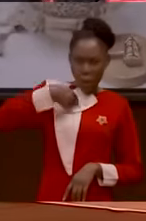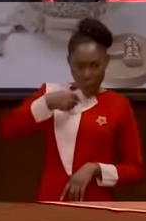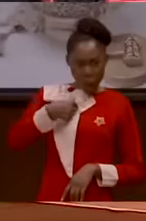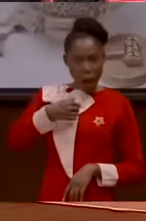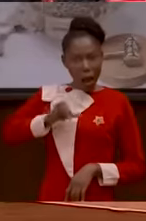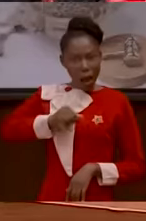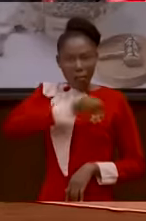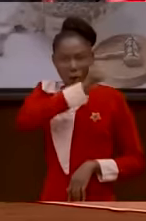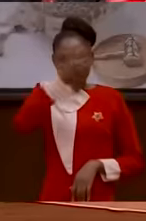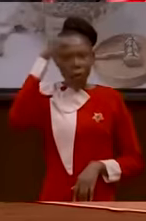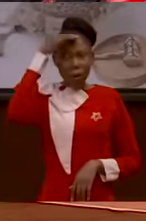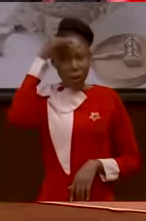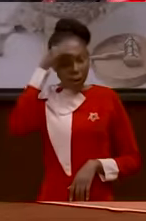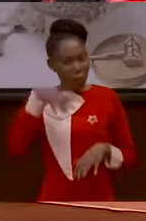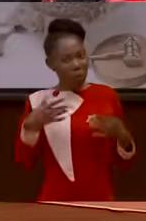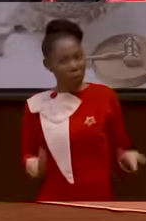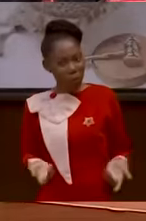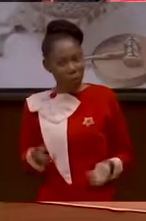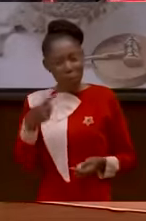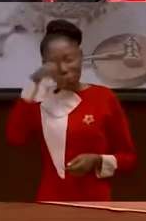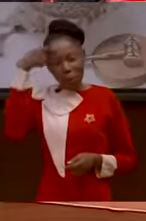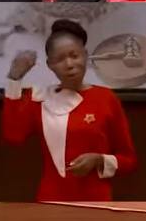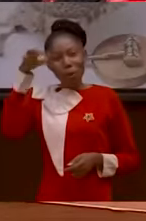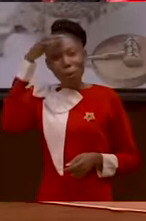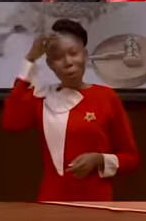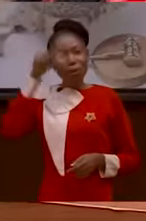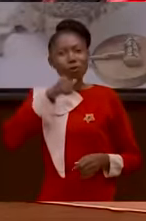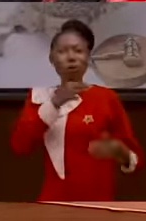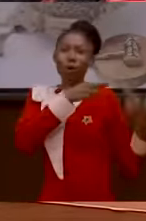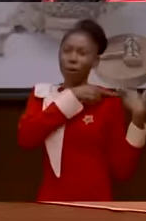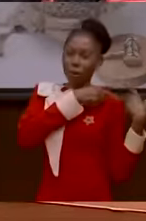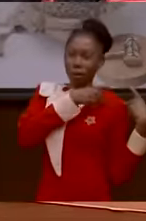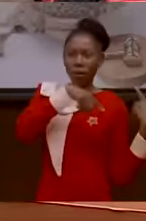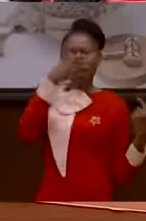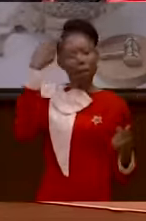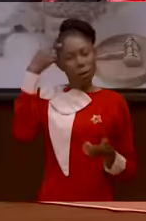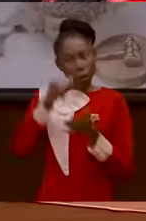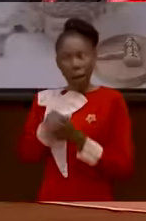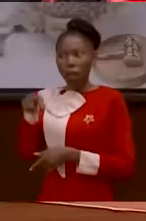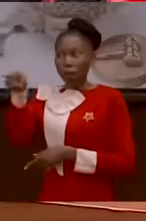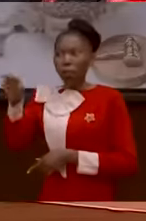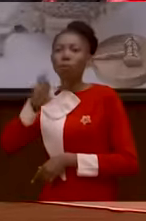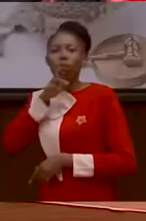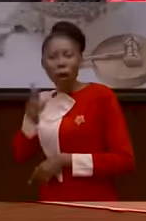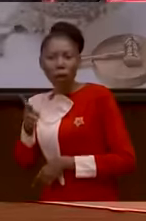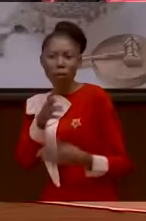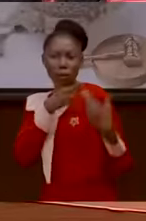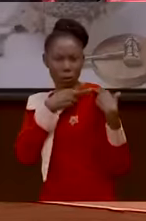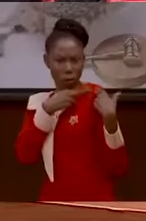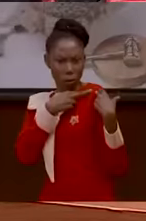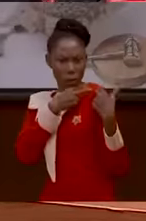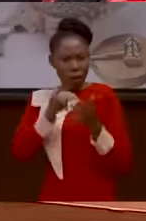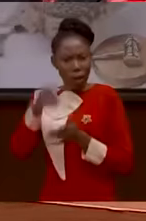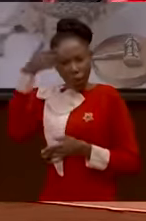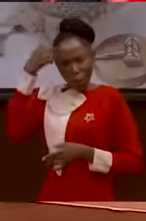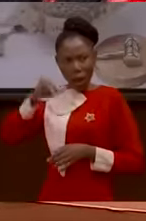us. Because the guy was irresponsible. That was why I left him. Then I felt like, okay, this person is responsible. Someone I can be with. That was